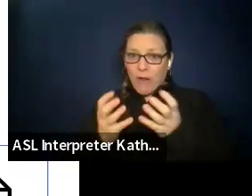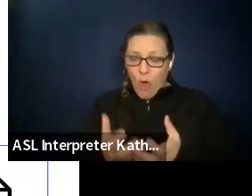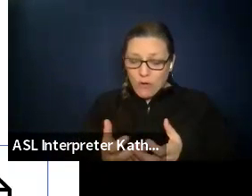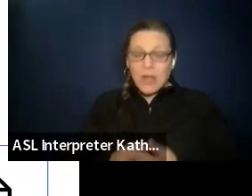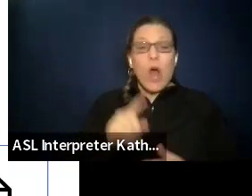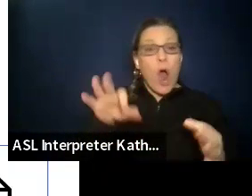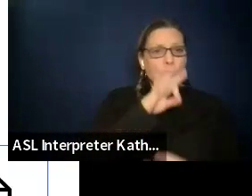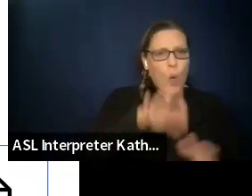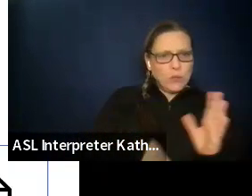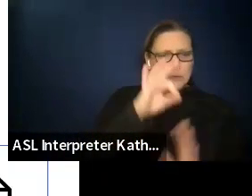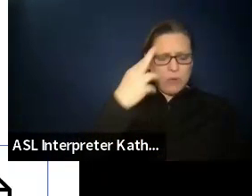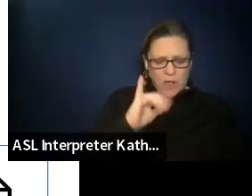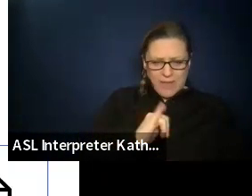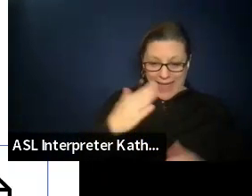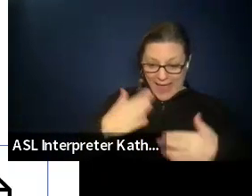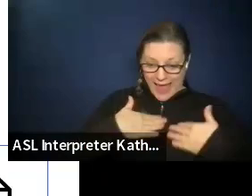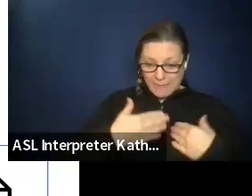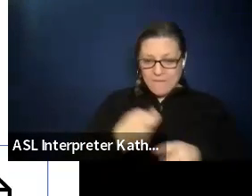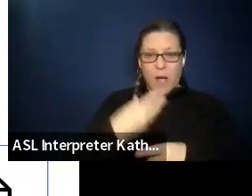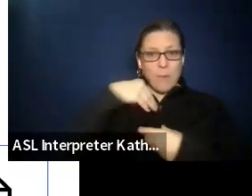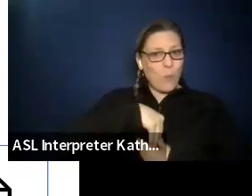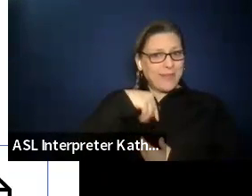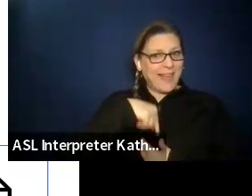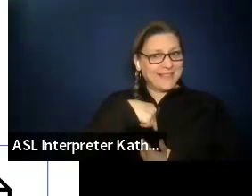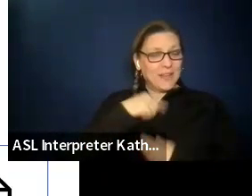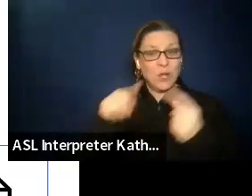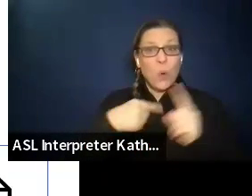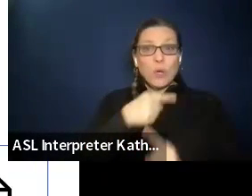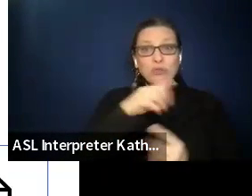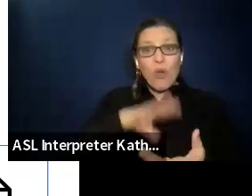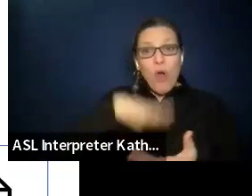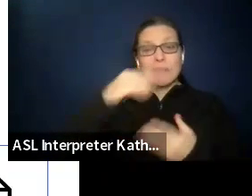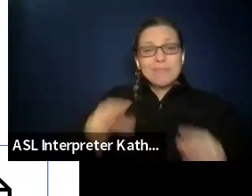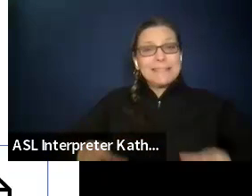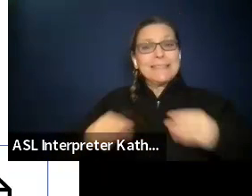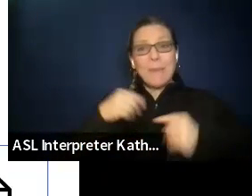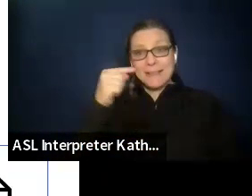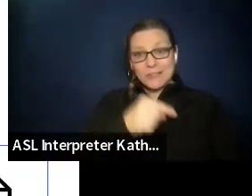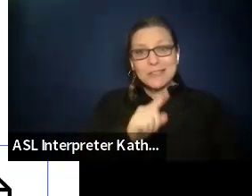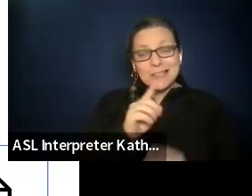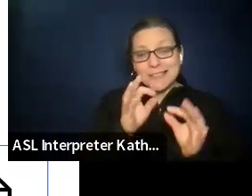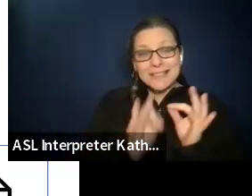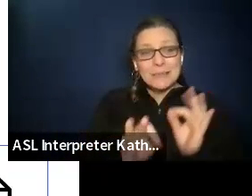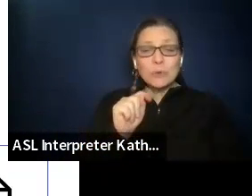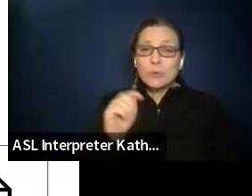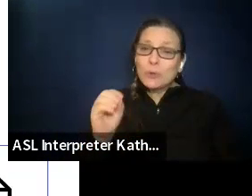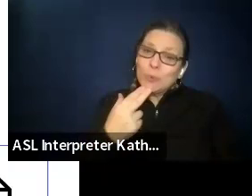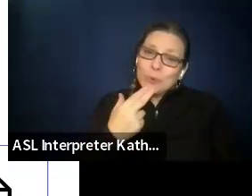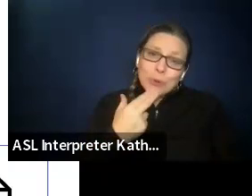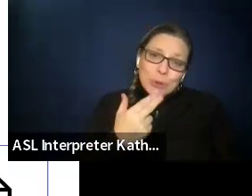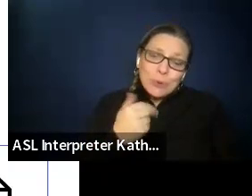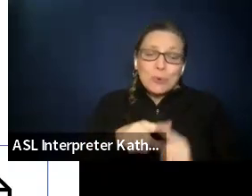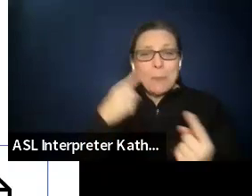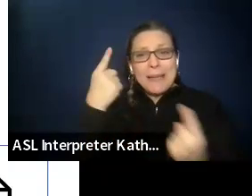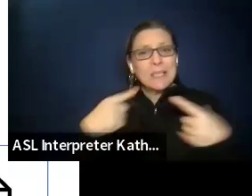a ghost discovers that happiness comes from within when she learns to accept that she's simply too cute to be